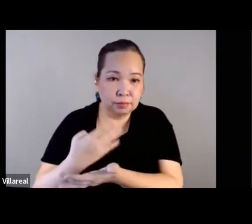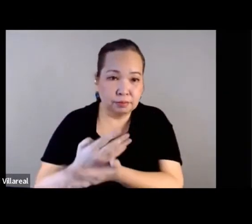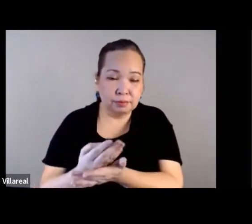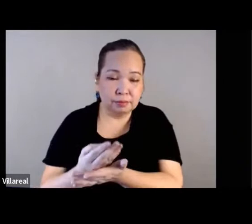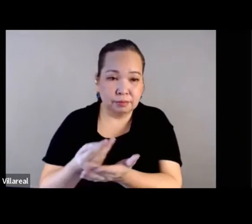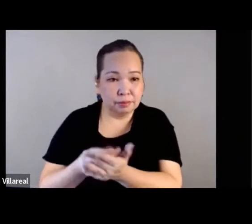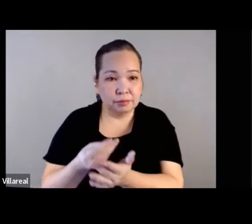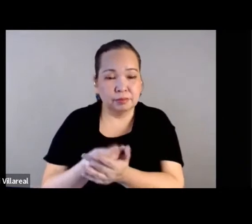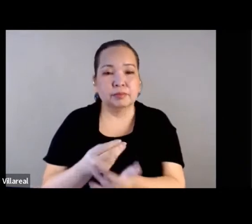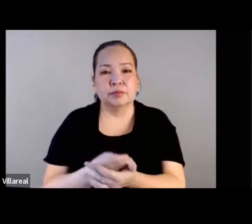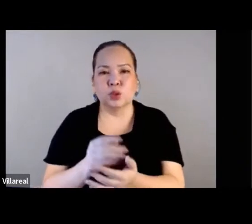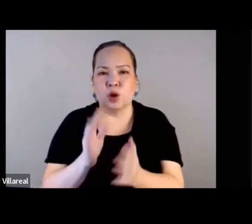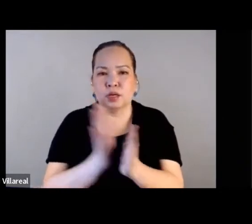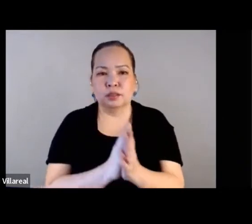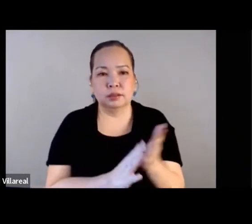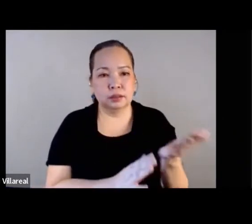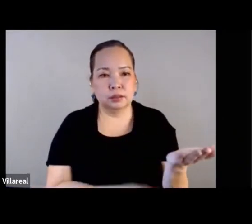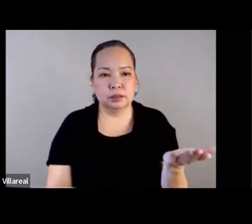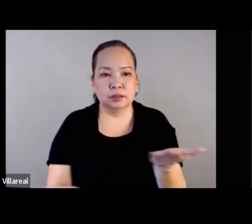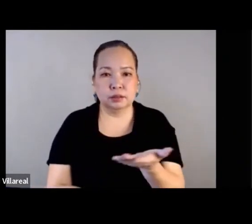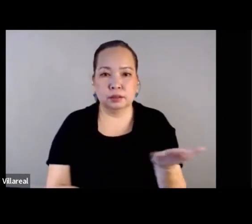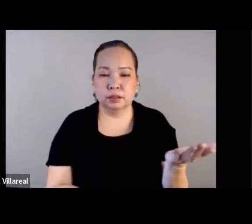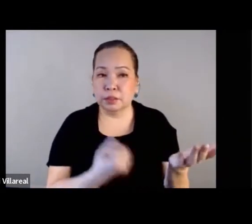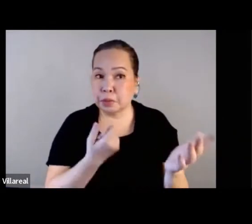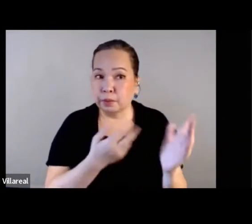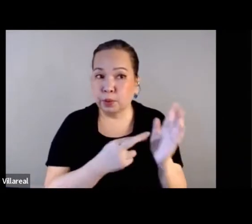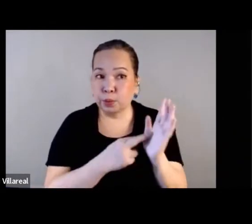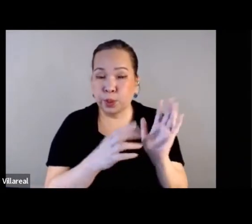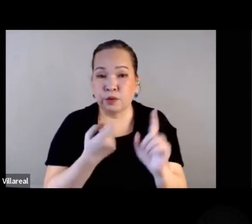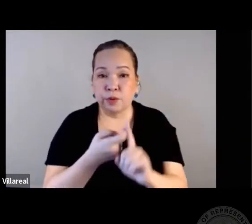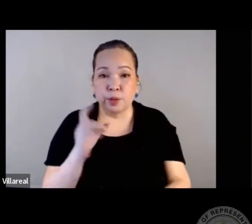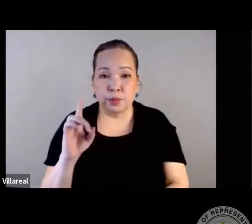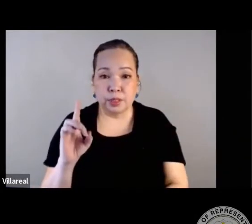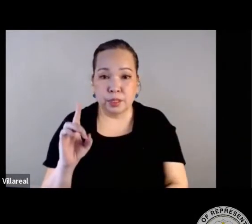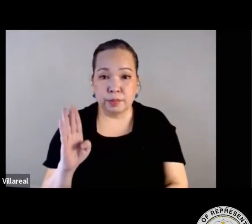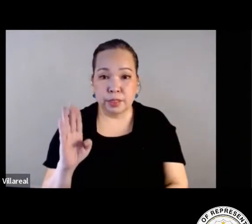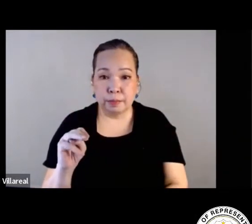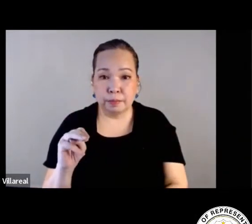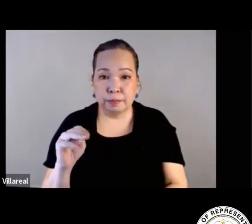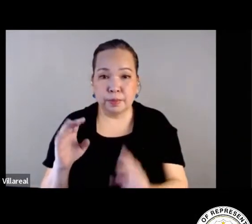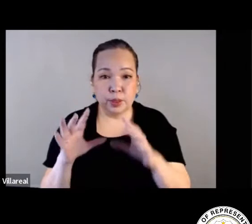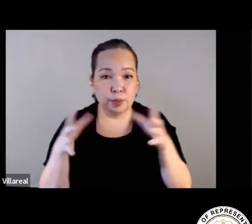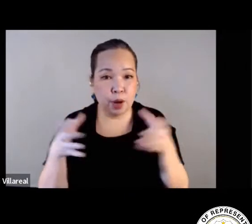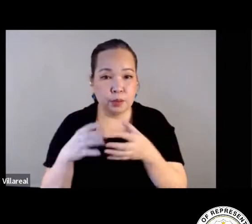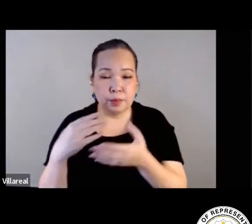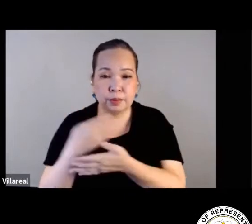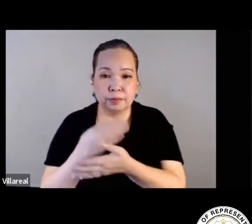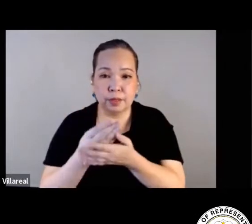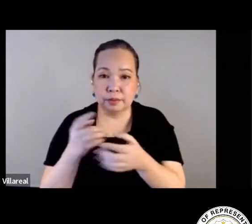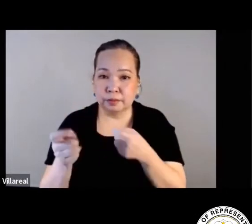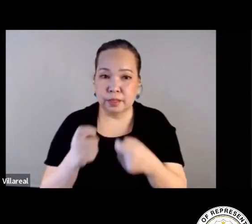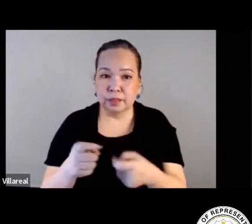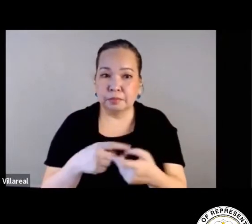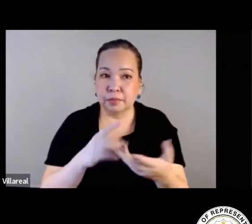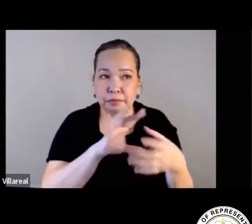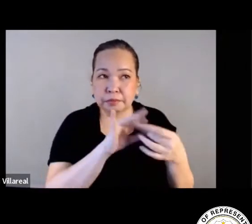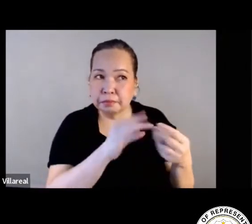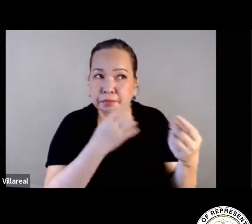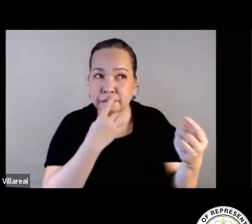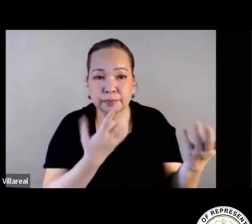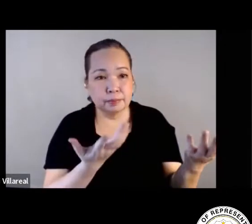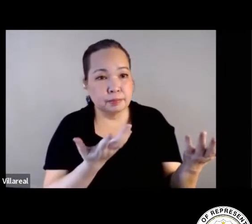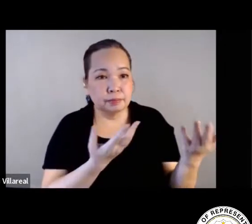if there is any representative from the Department of Budget Management? And may I hear a comment from the DBM?